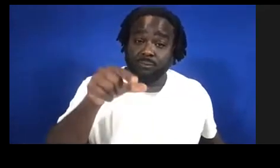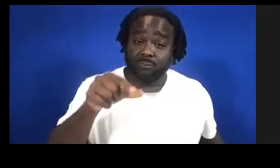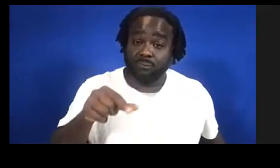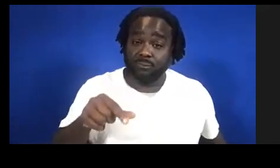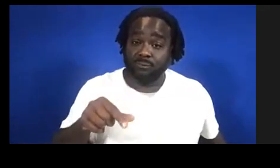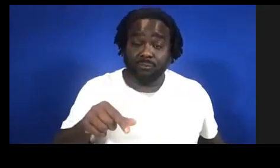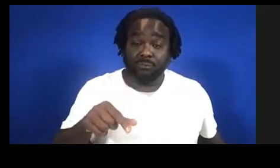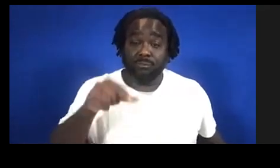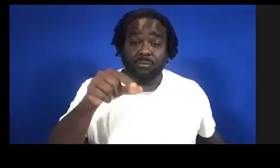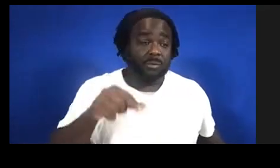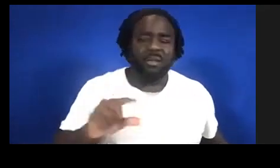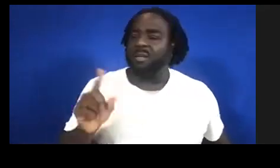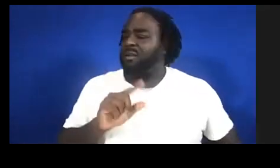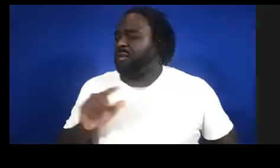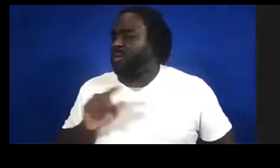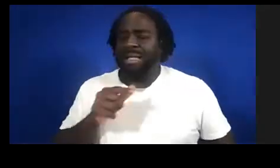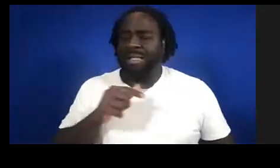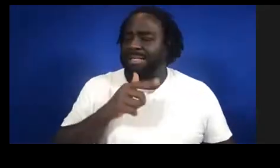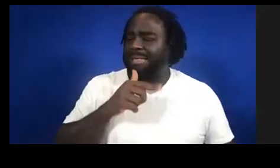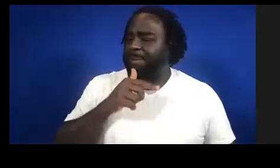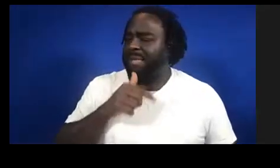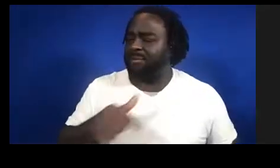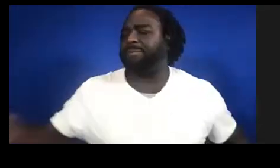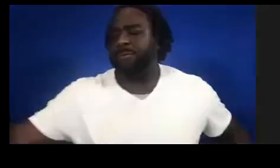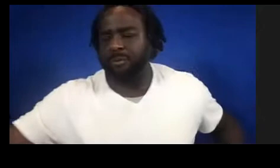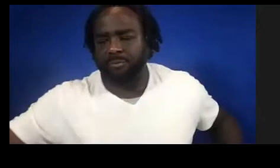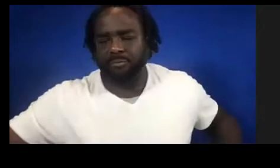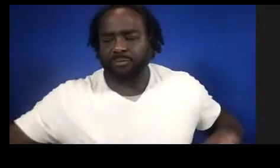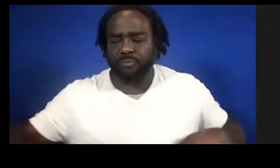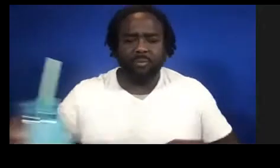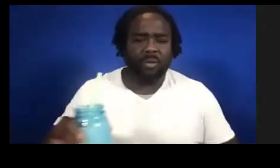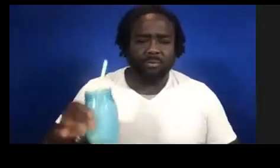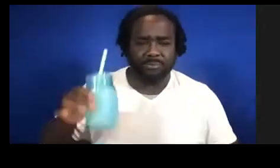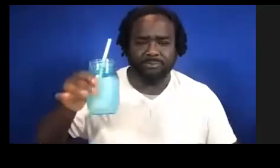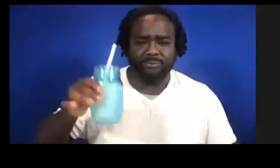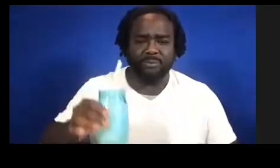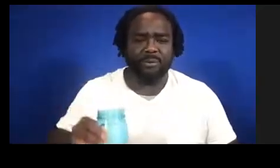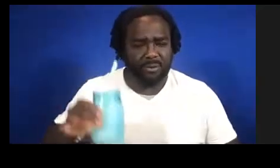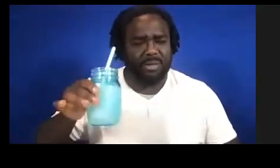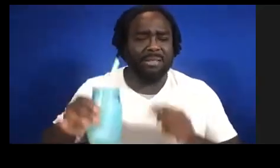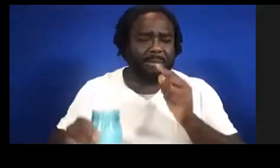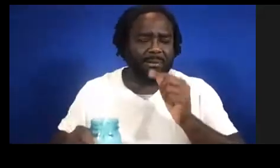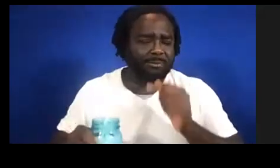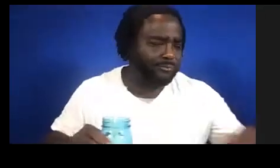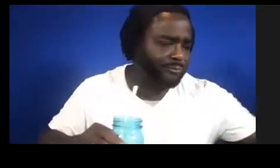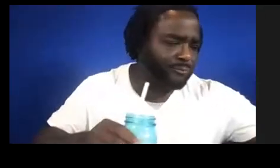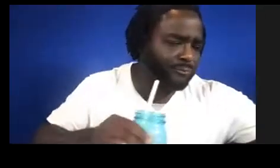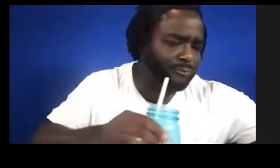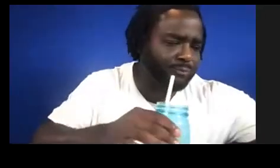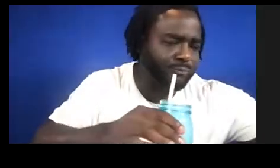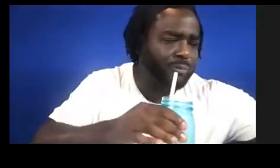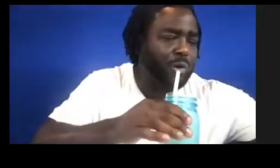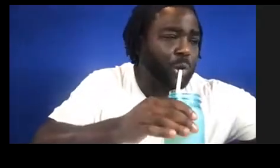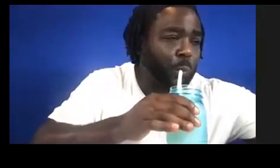have a barbecue. Y'all can have a cookout and invite me. Where's my lemonade at? Let me get a drink